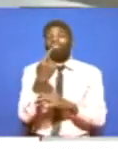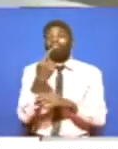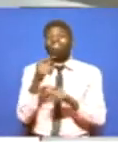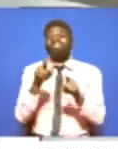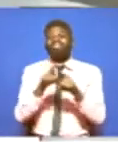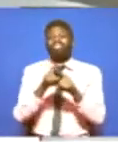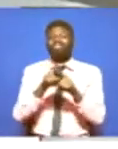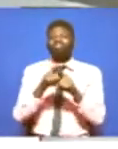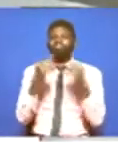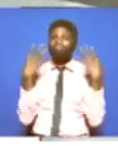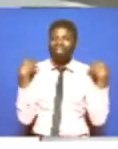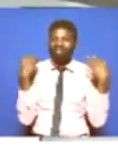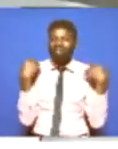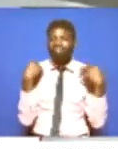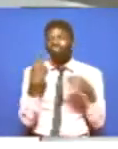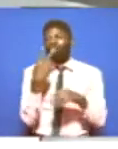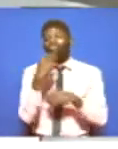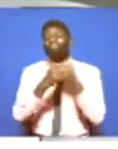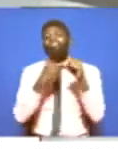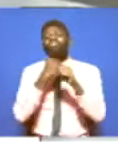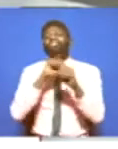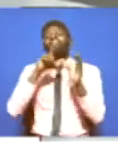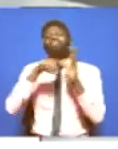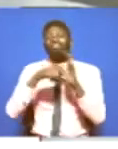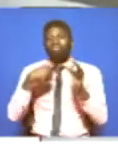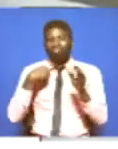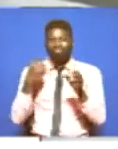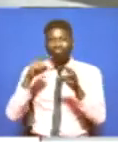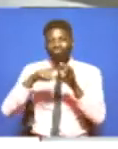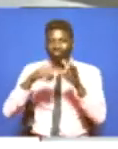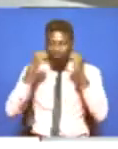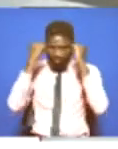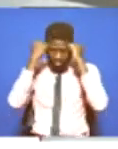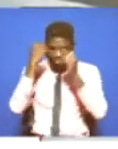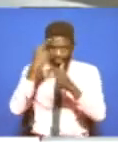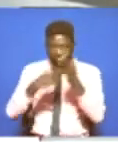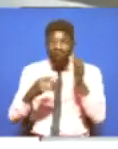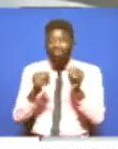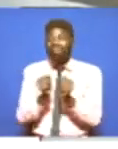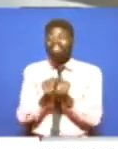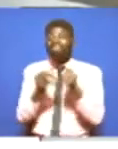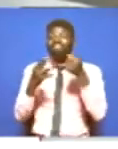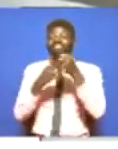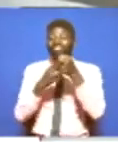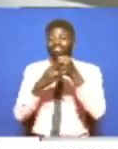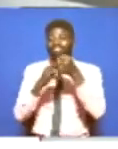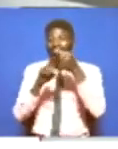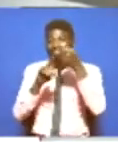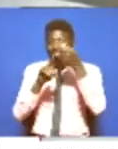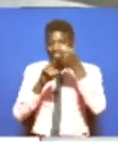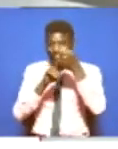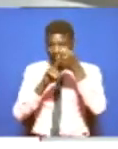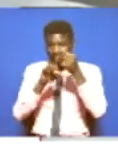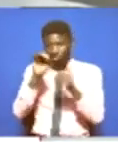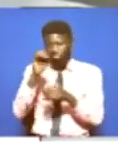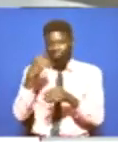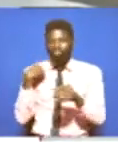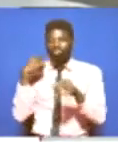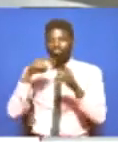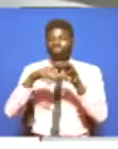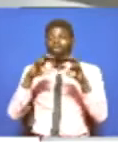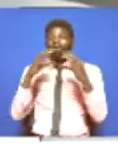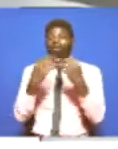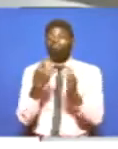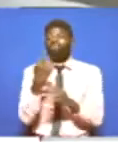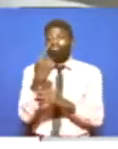later. And in 1960, I was admitted for standard one. And since then to